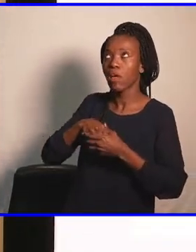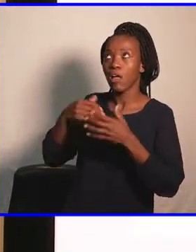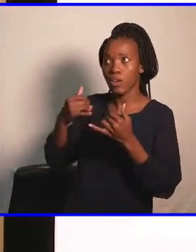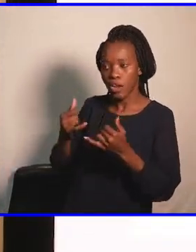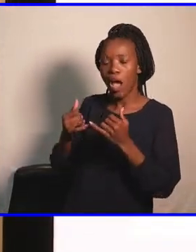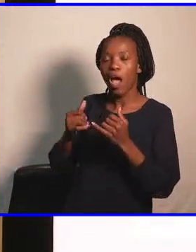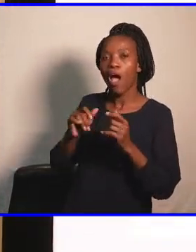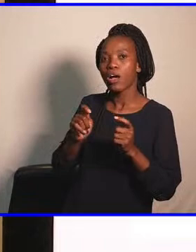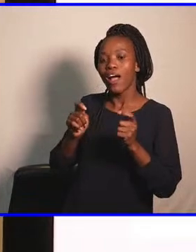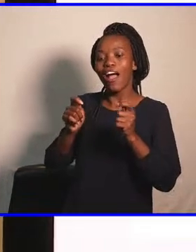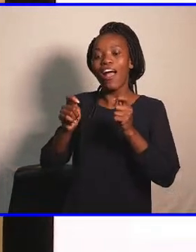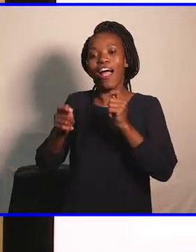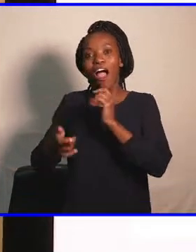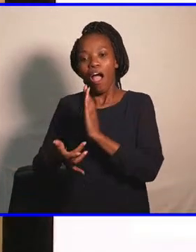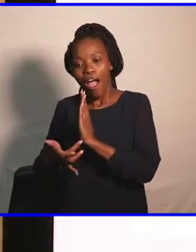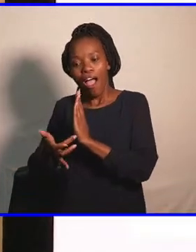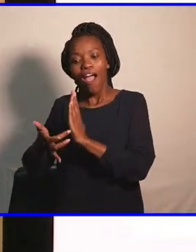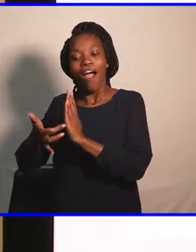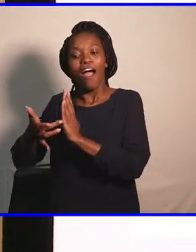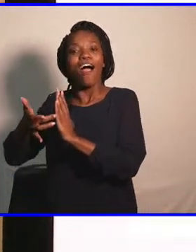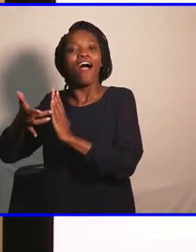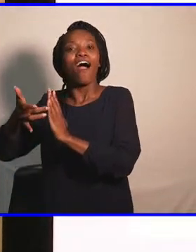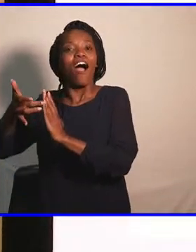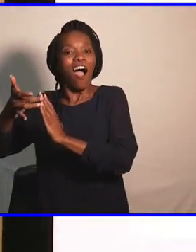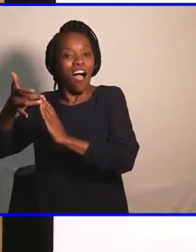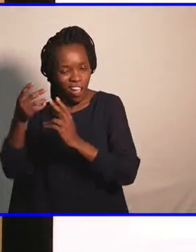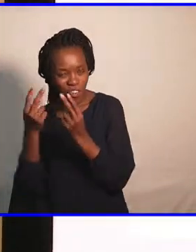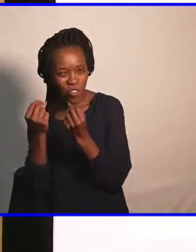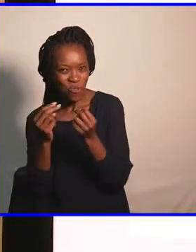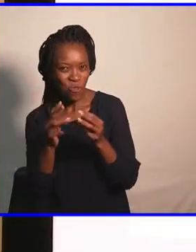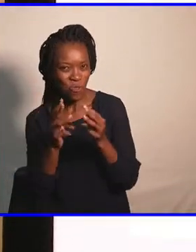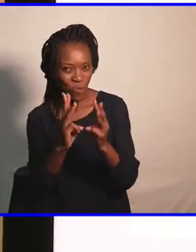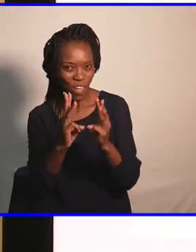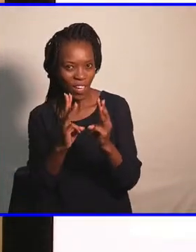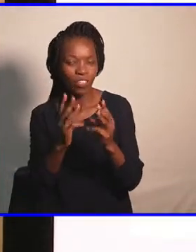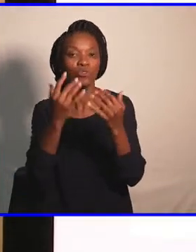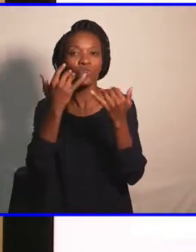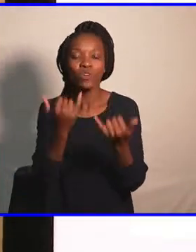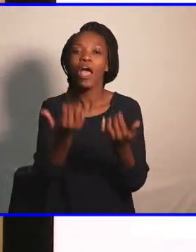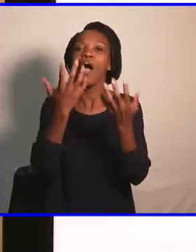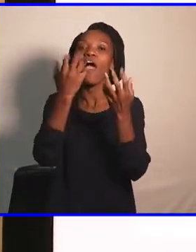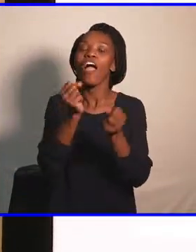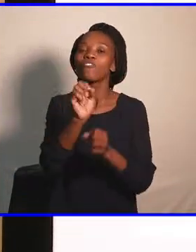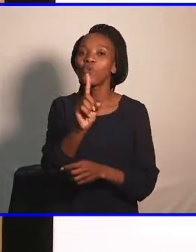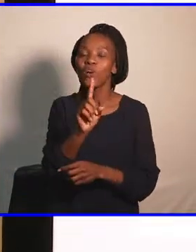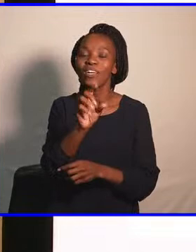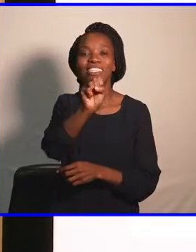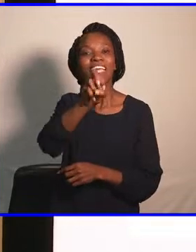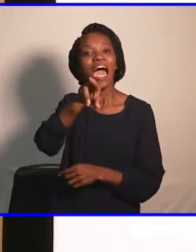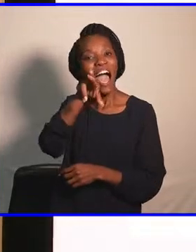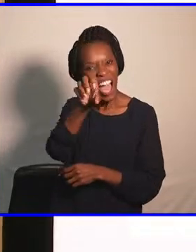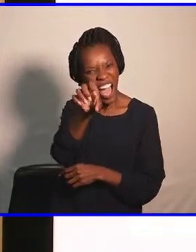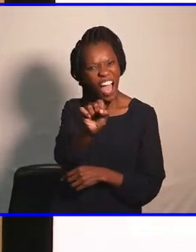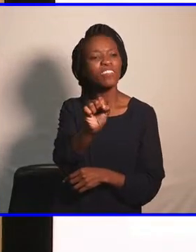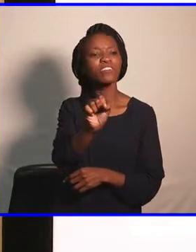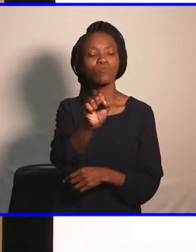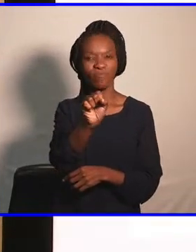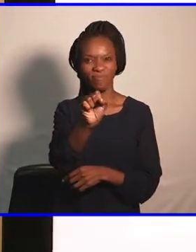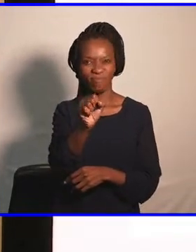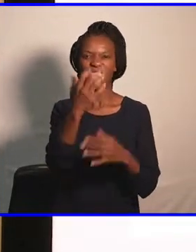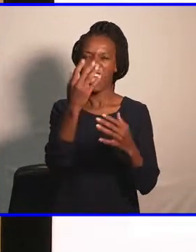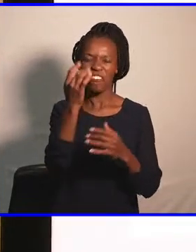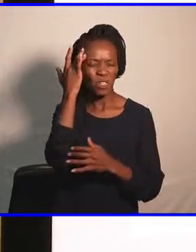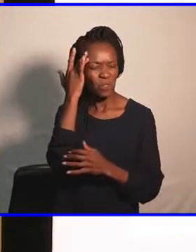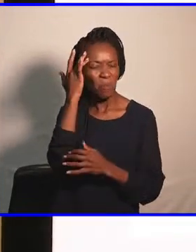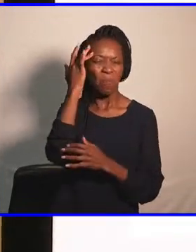technological modernization, we now have a SARS that aspires to be a